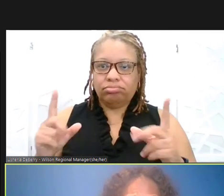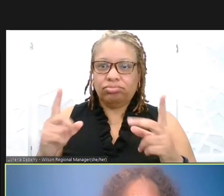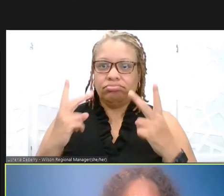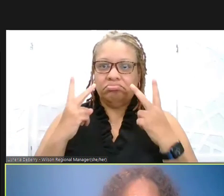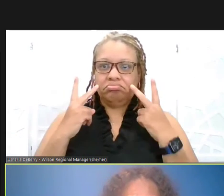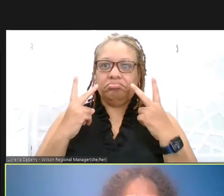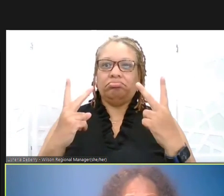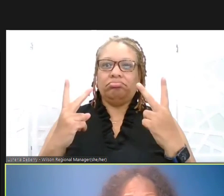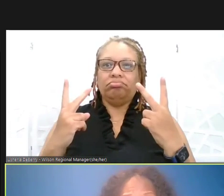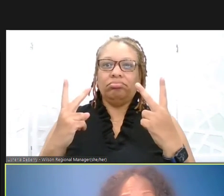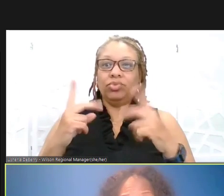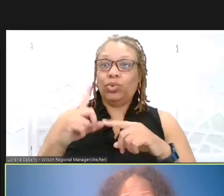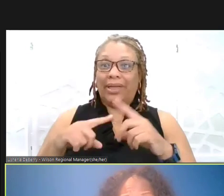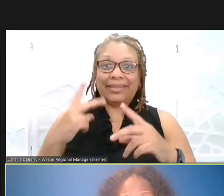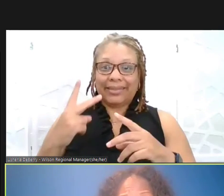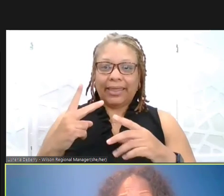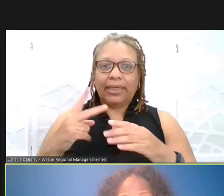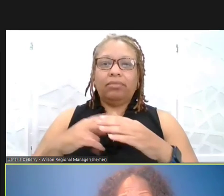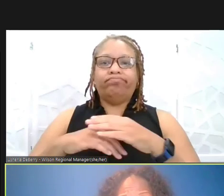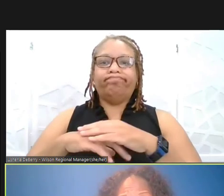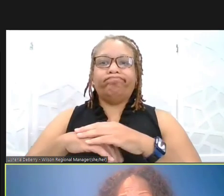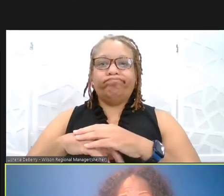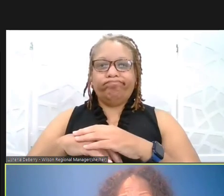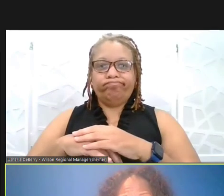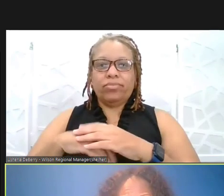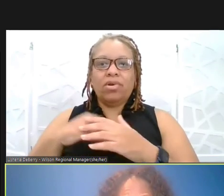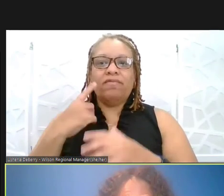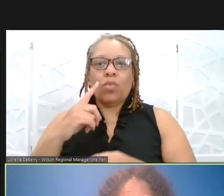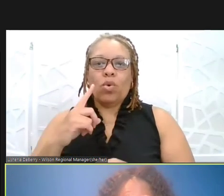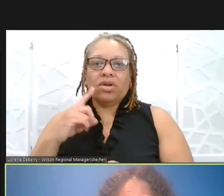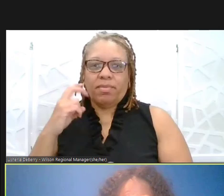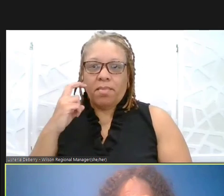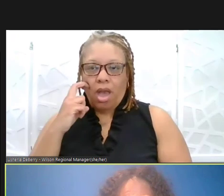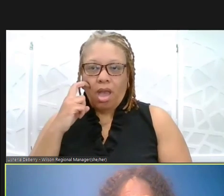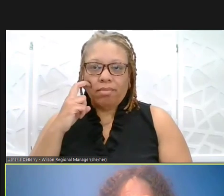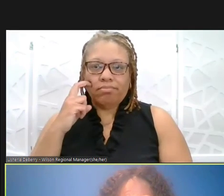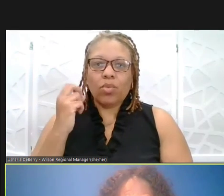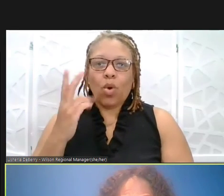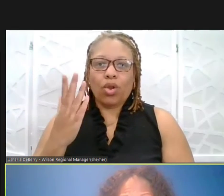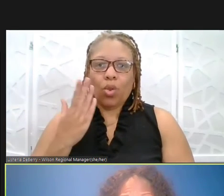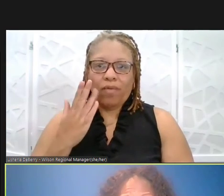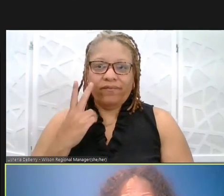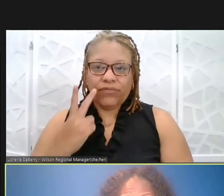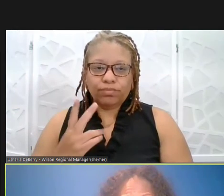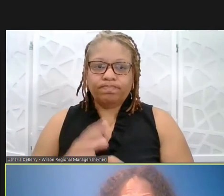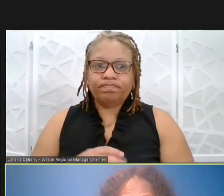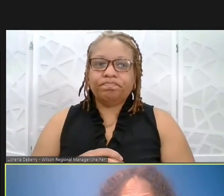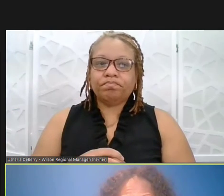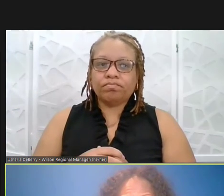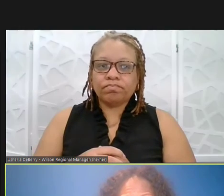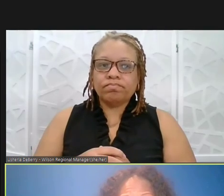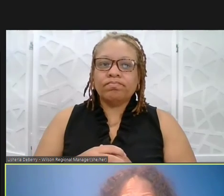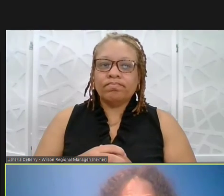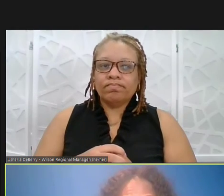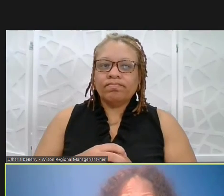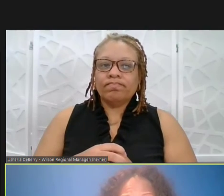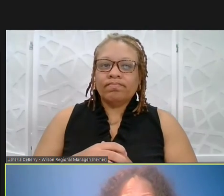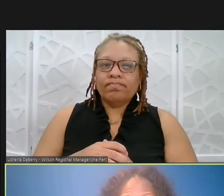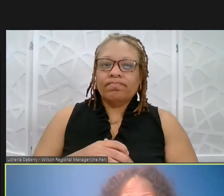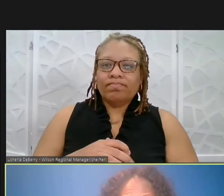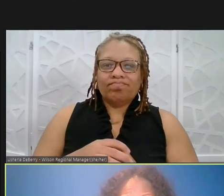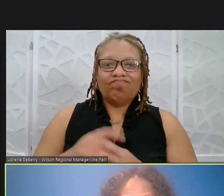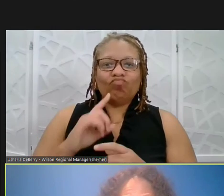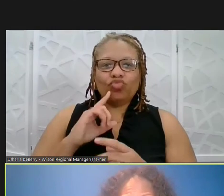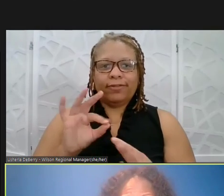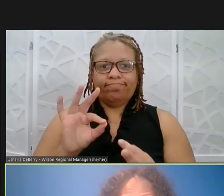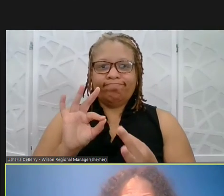And again, as I stressed earlier, American Sign Language is a visual language, and that it may be done tactily if